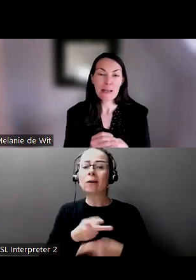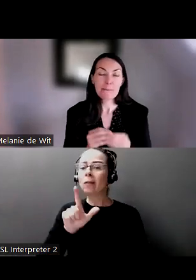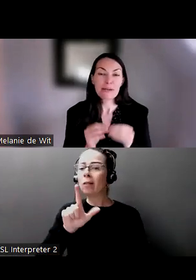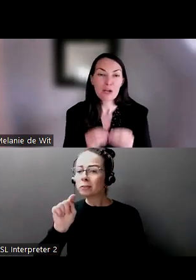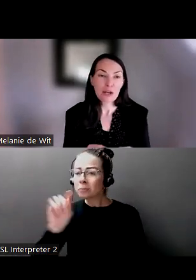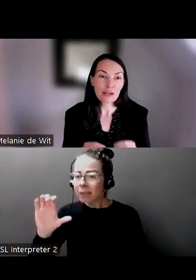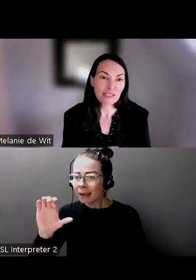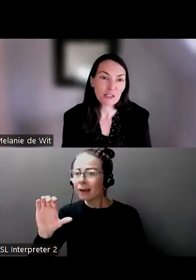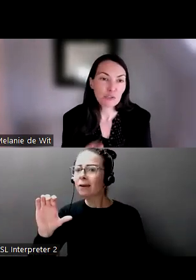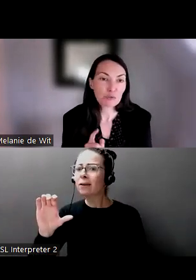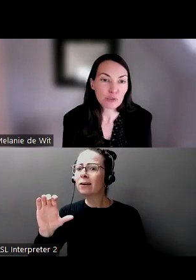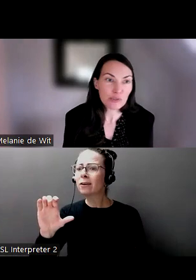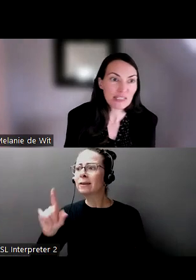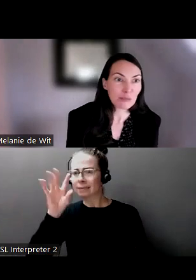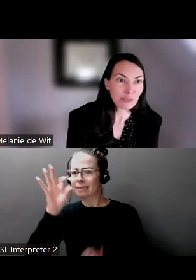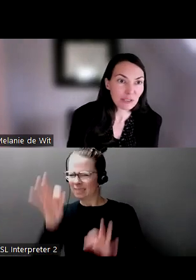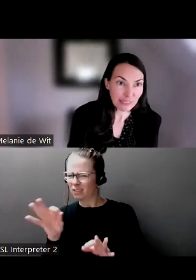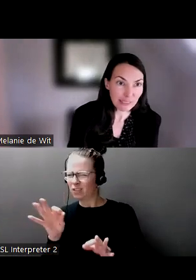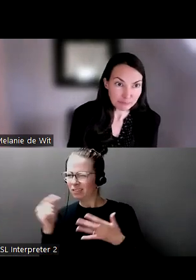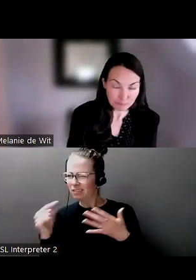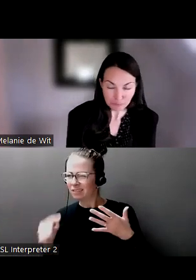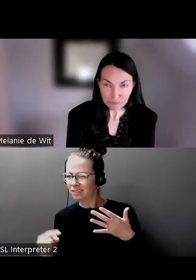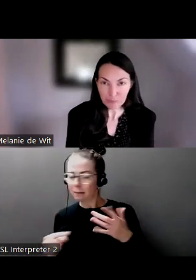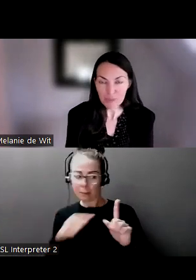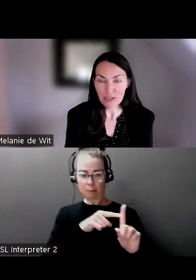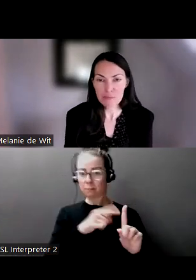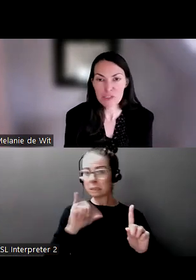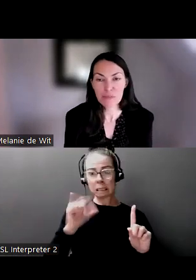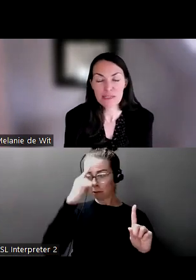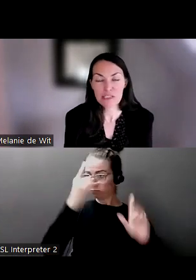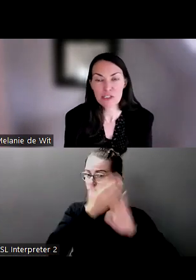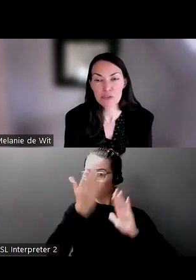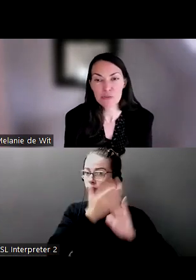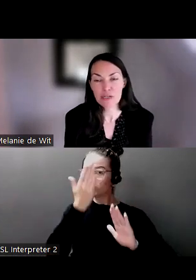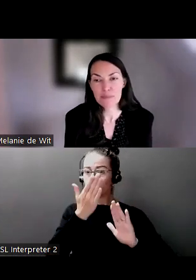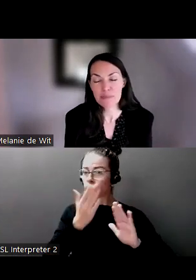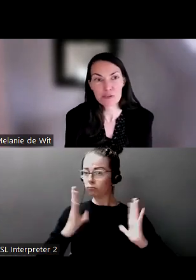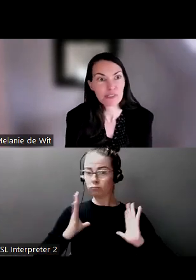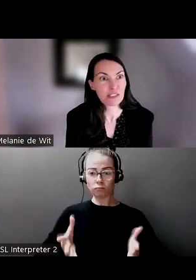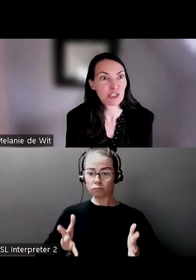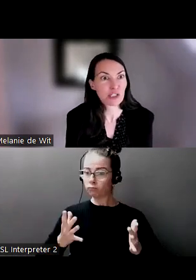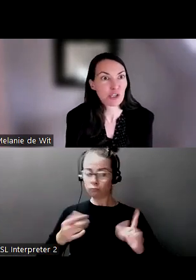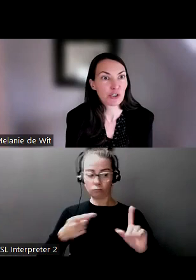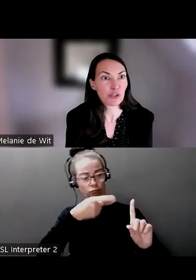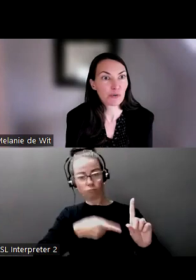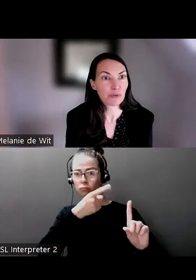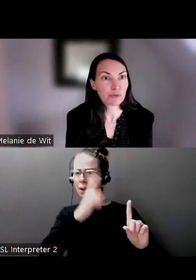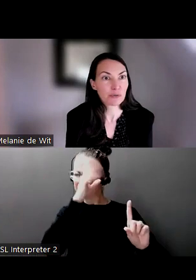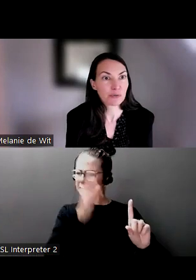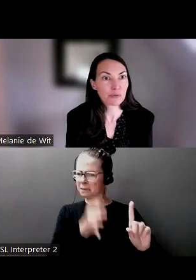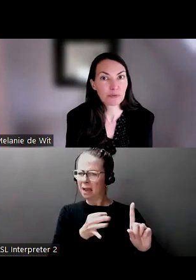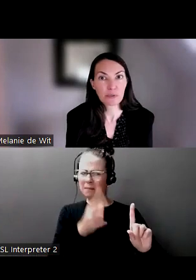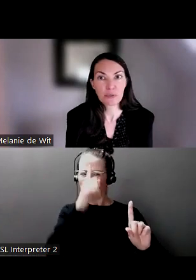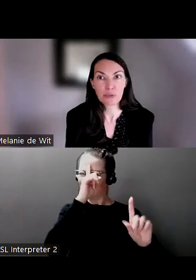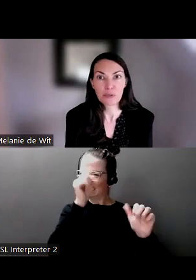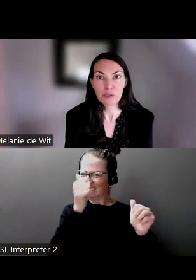services, but not until you lose the ability to make those decisions on your own.